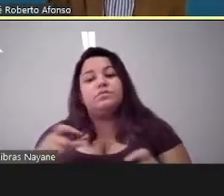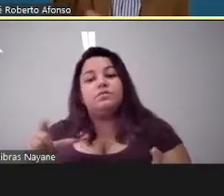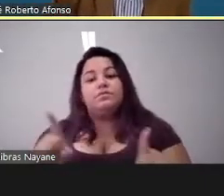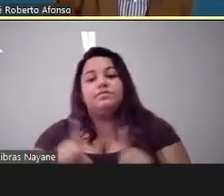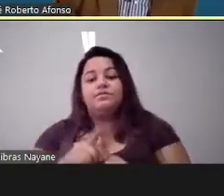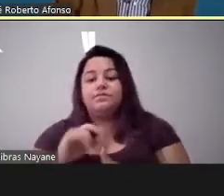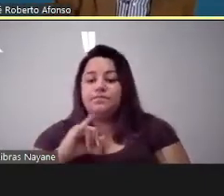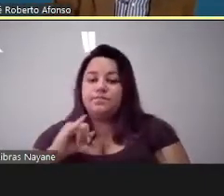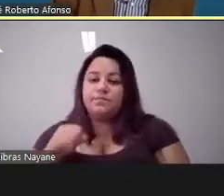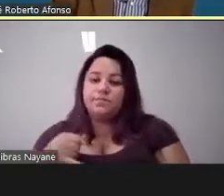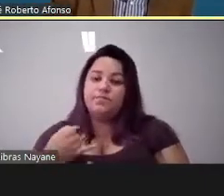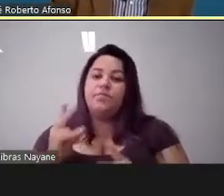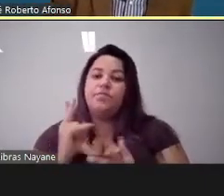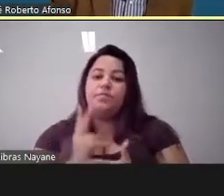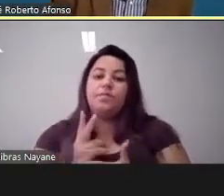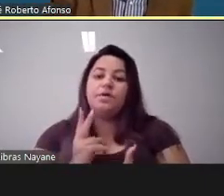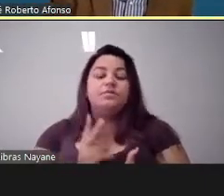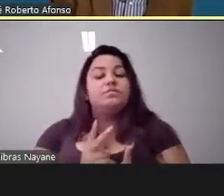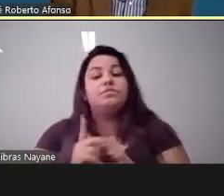contributors.